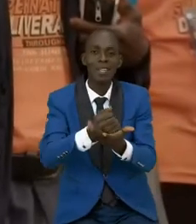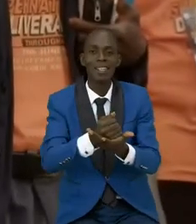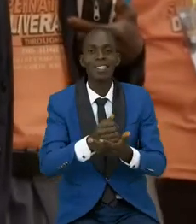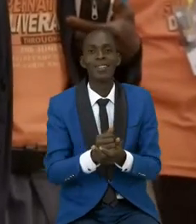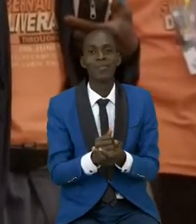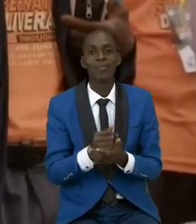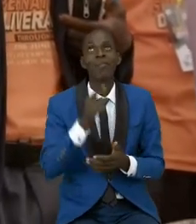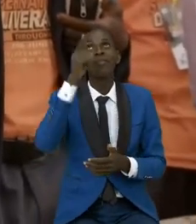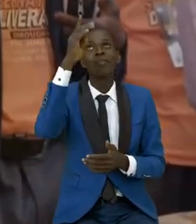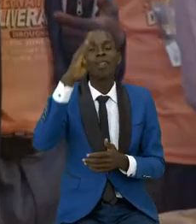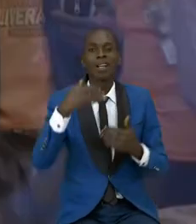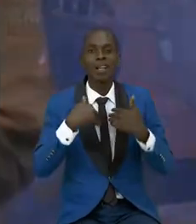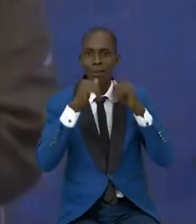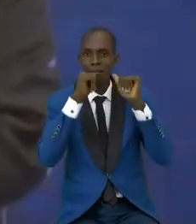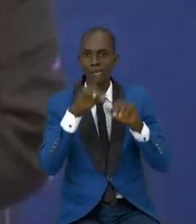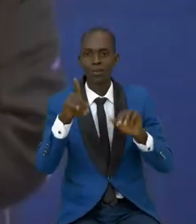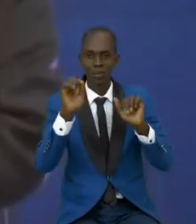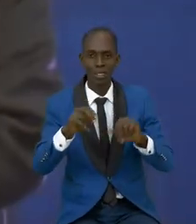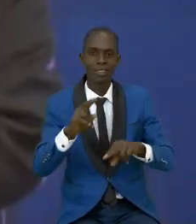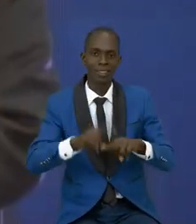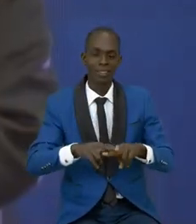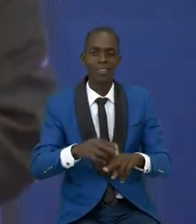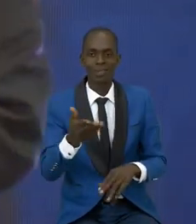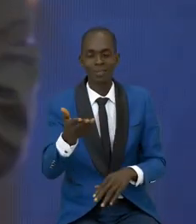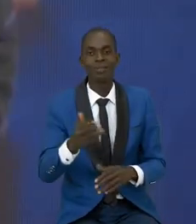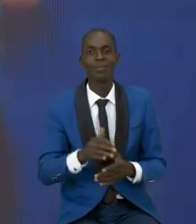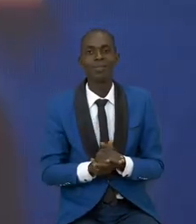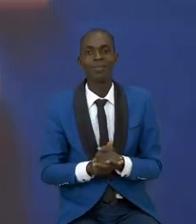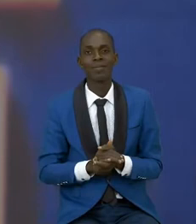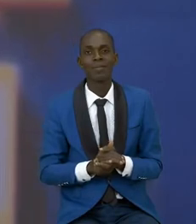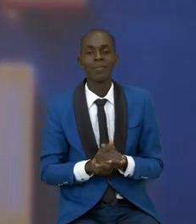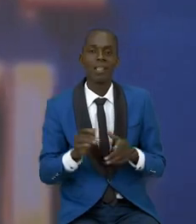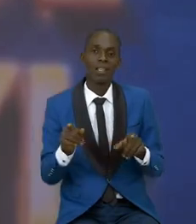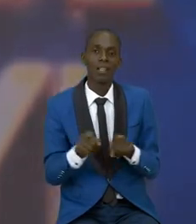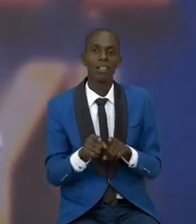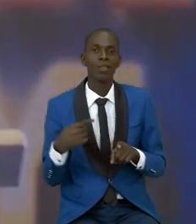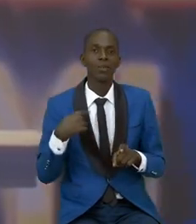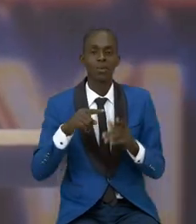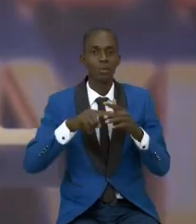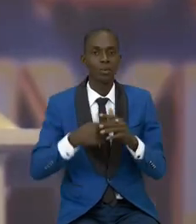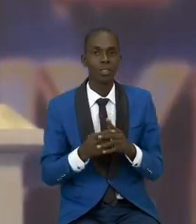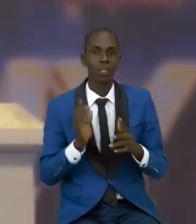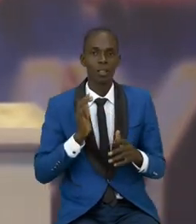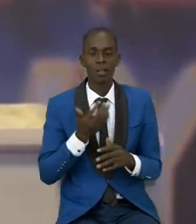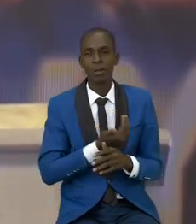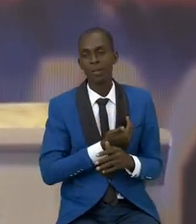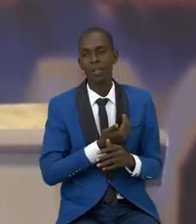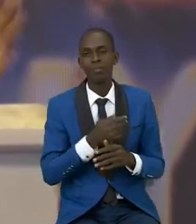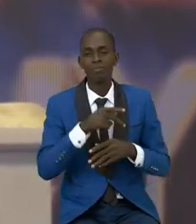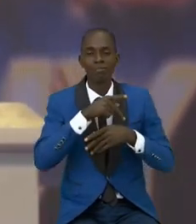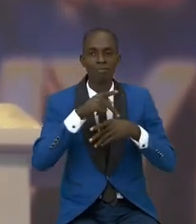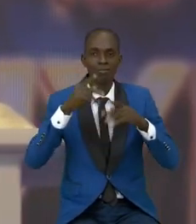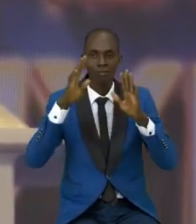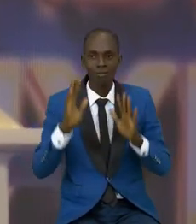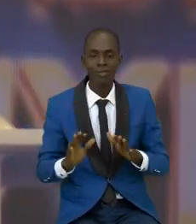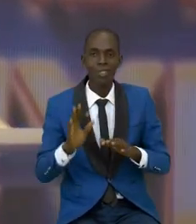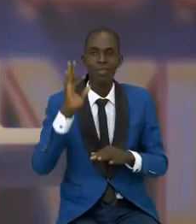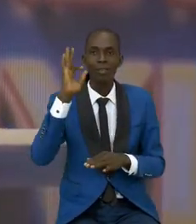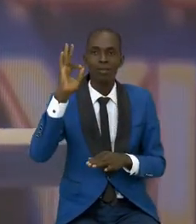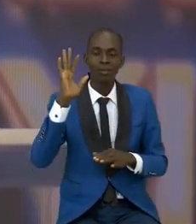God has blessed you. You can sit down. As we begin our ministers, professionals,